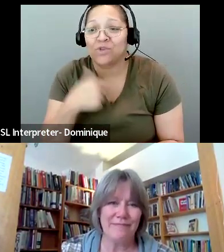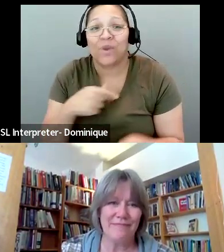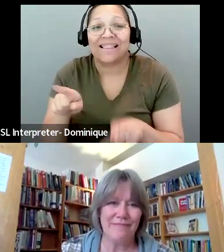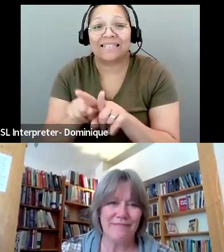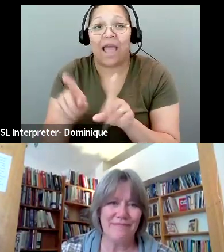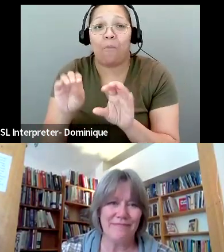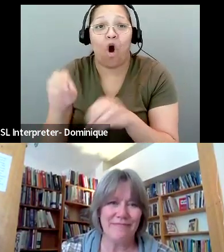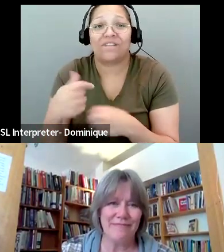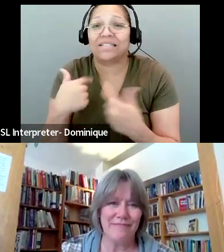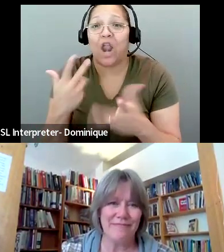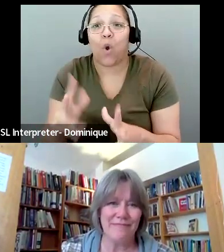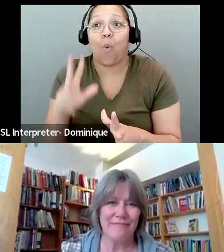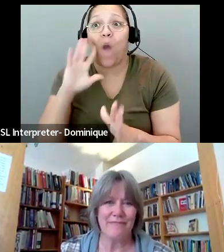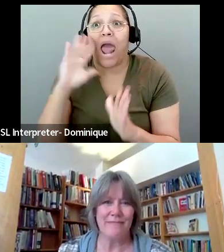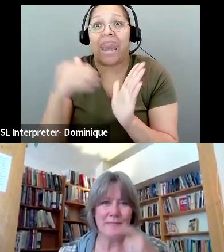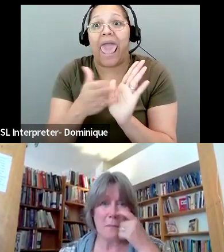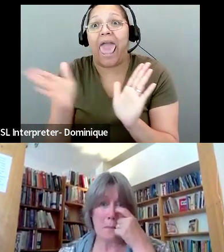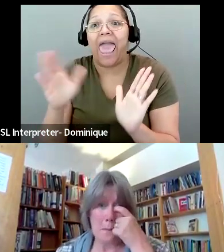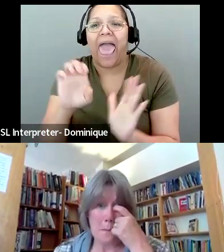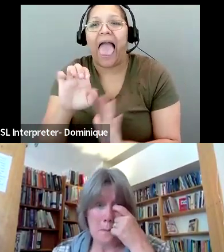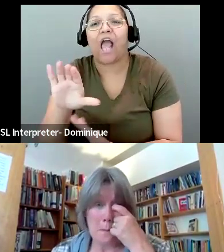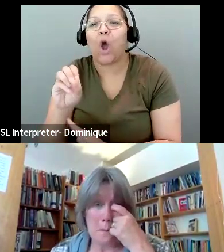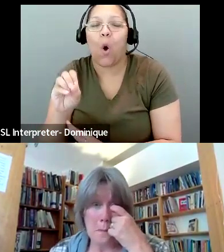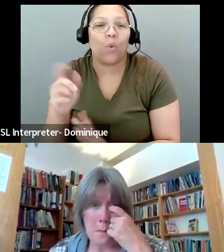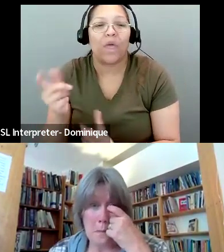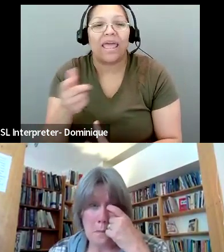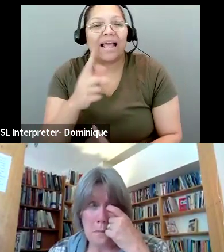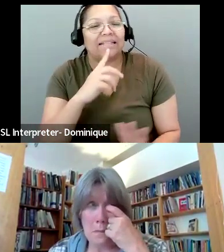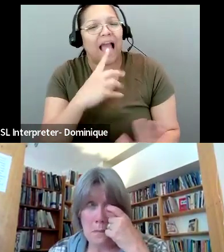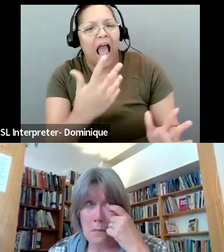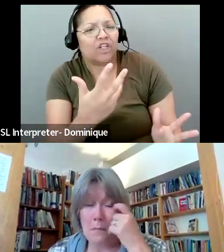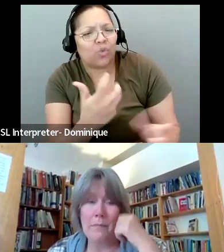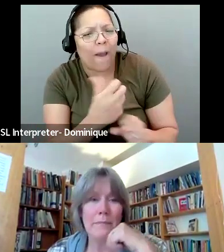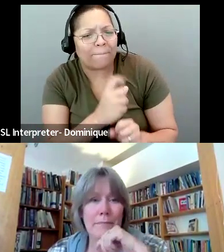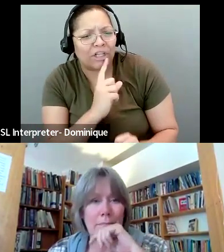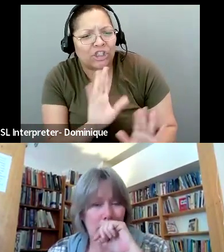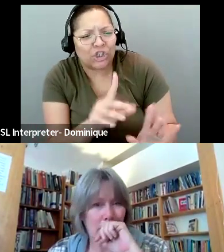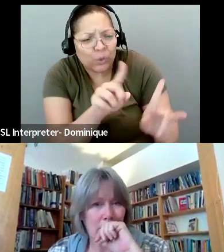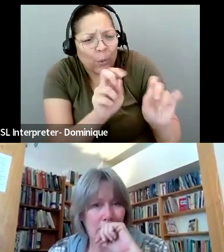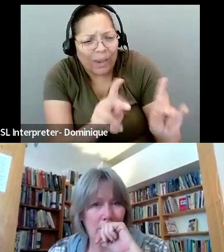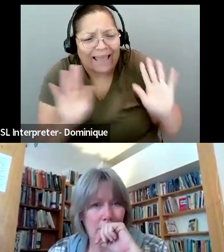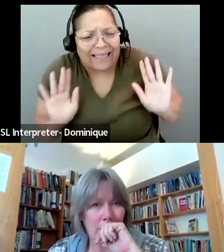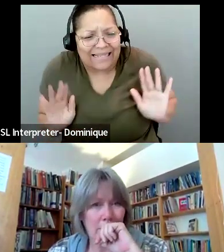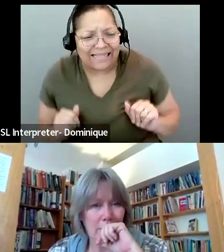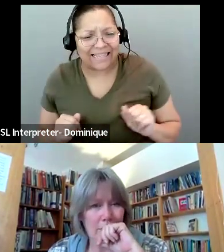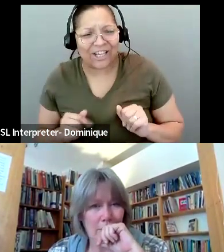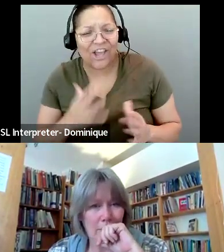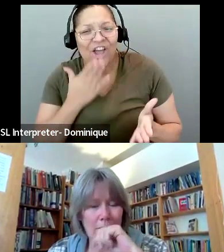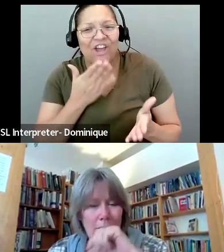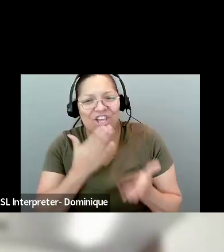and I don't want it to echo. All right. I just wanted to make sure you're okay. Good to see